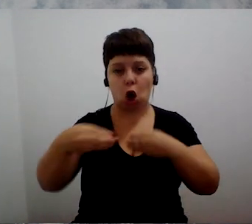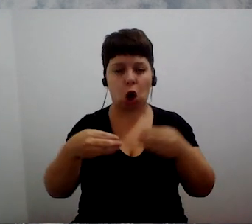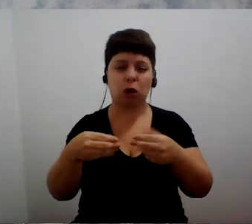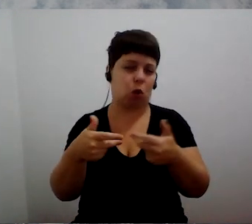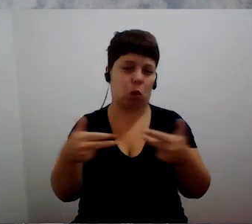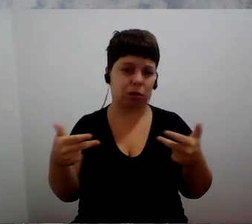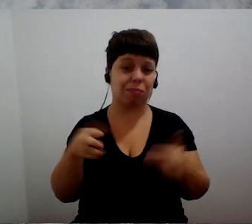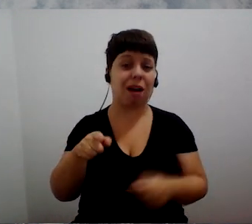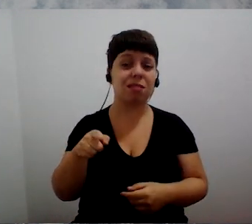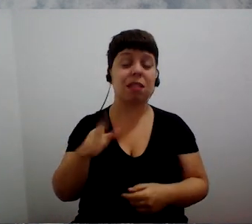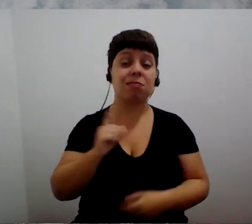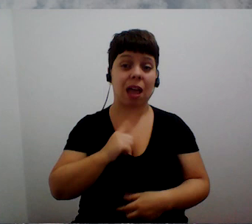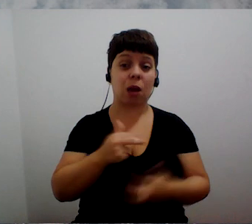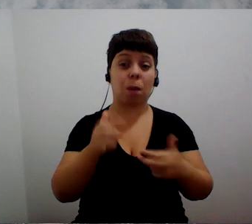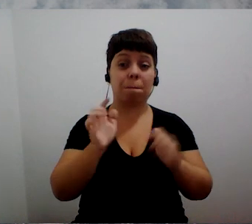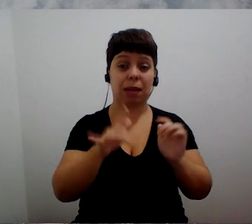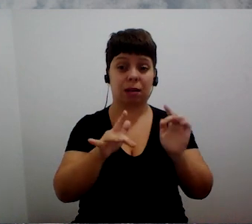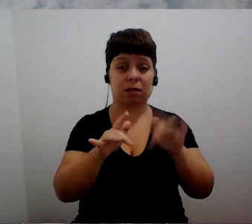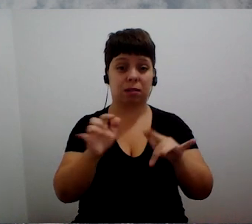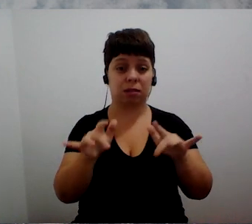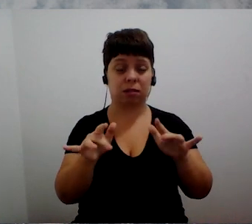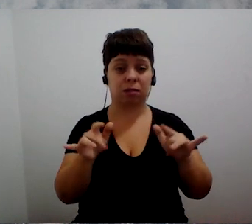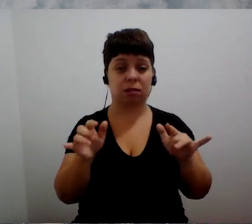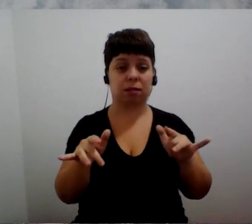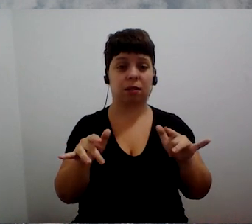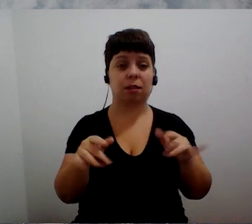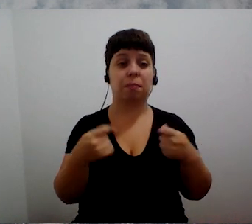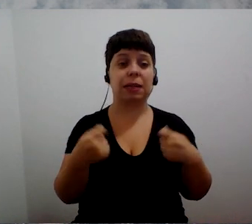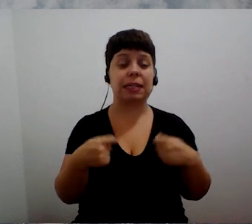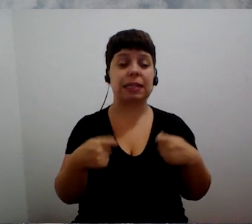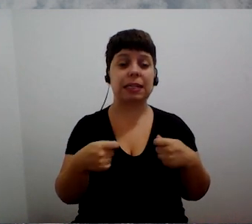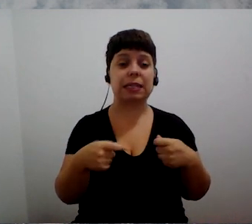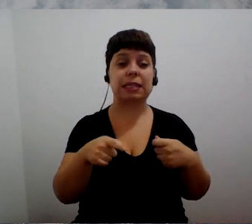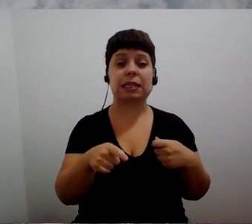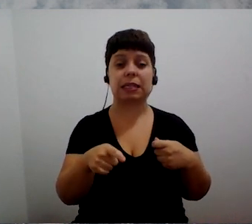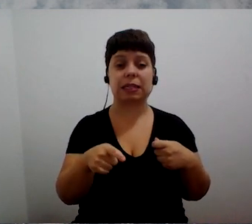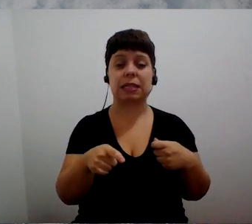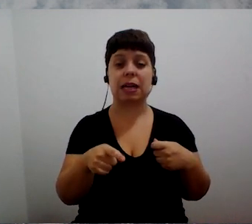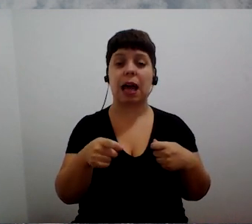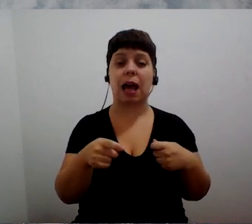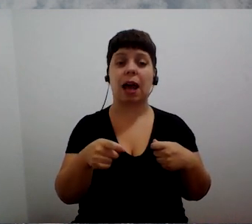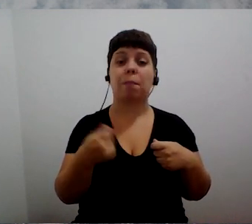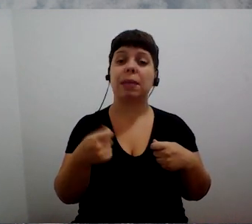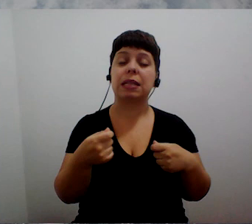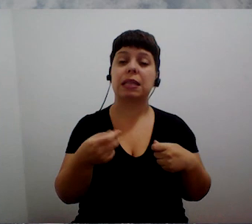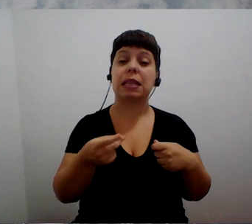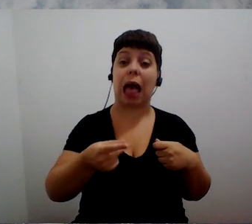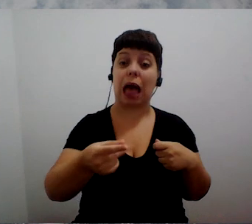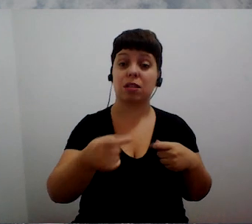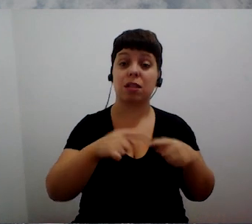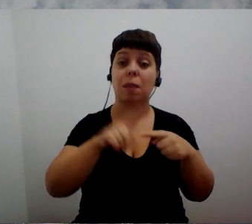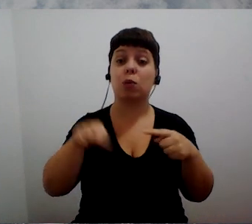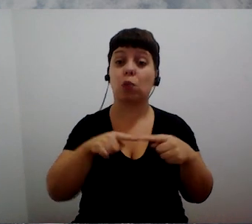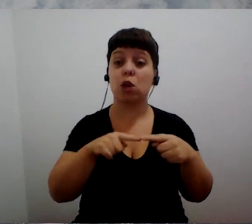and other measures. But those plastic products that remain, they have to be designed to